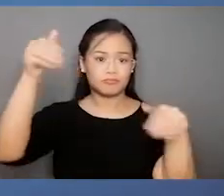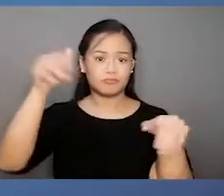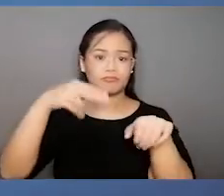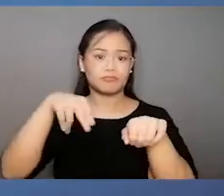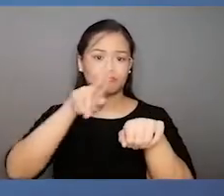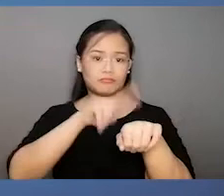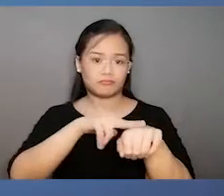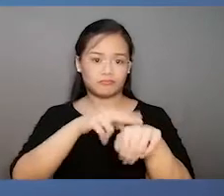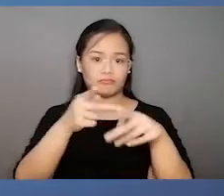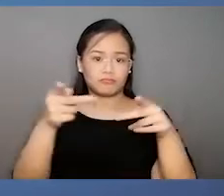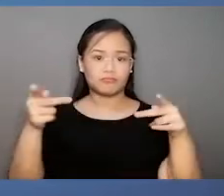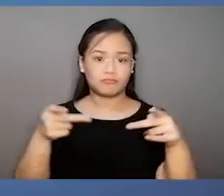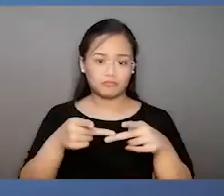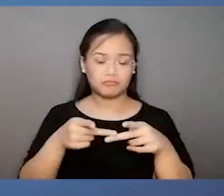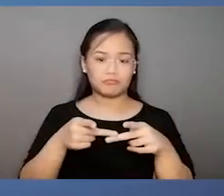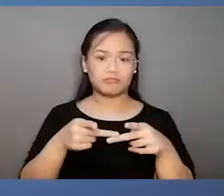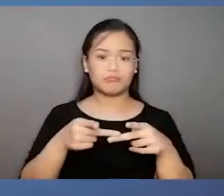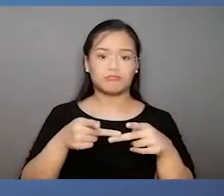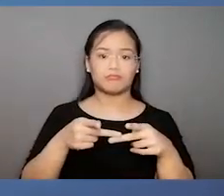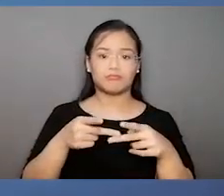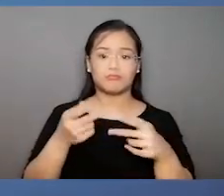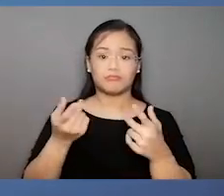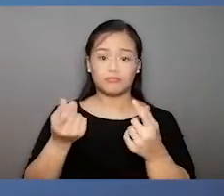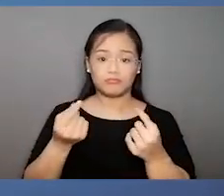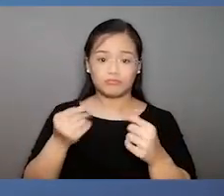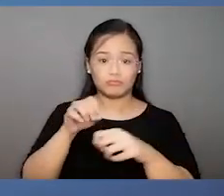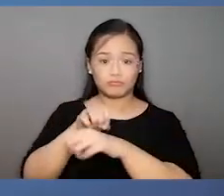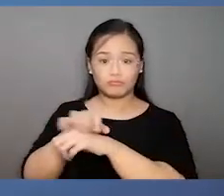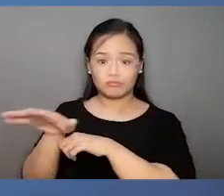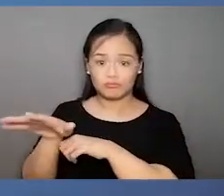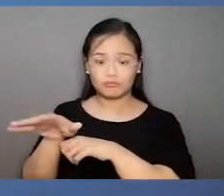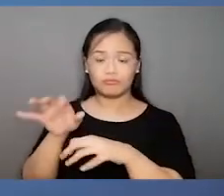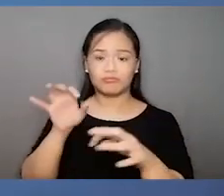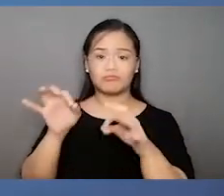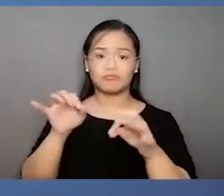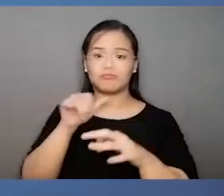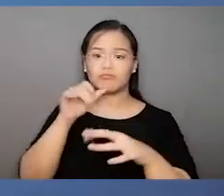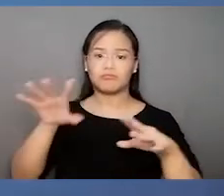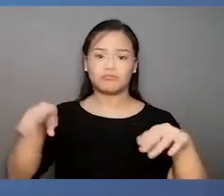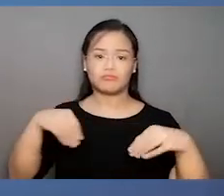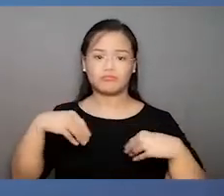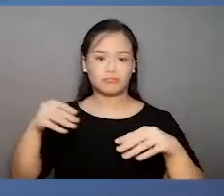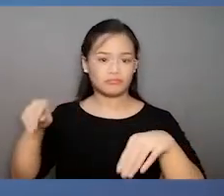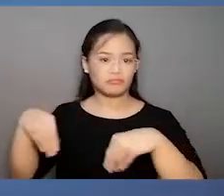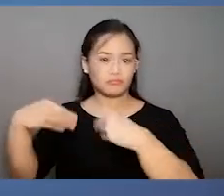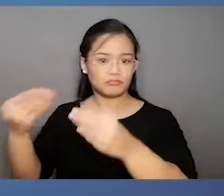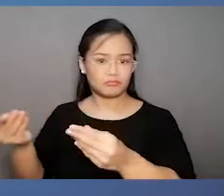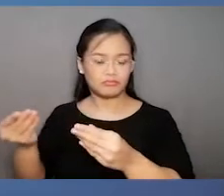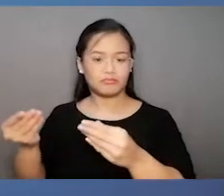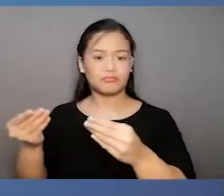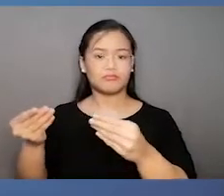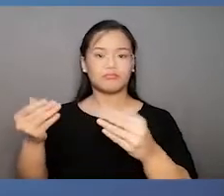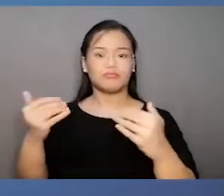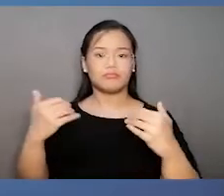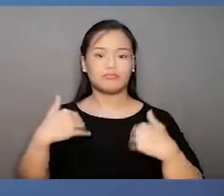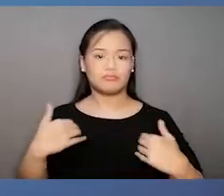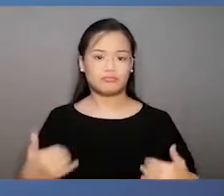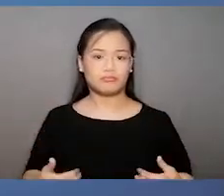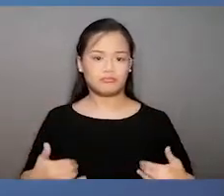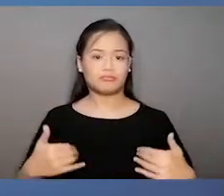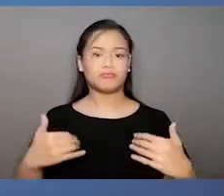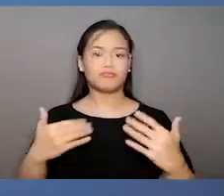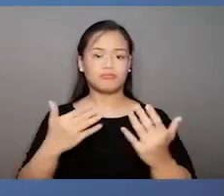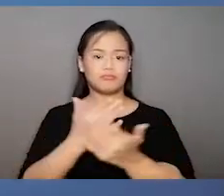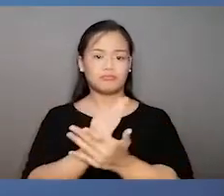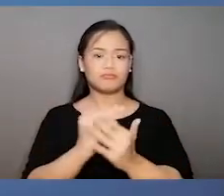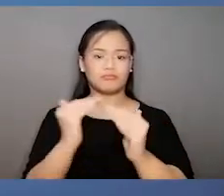of nullifying or impairing the recognition, enjoyment, or exercise on an equal footing of human rights and